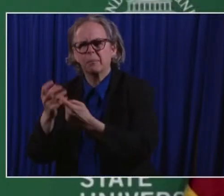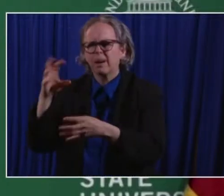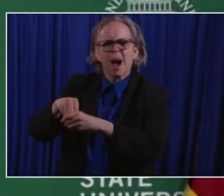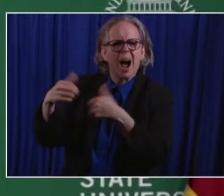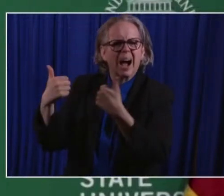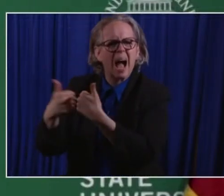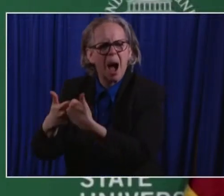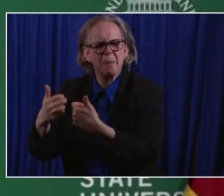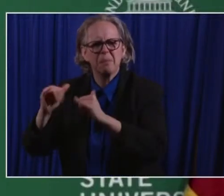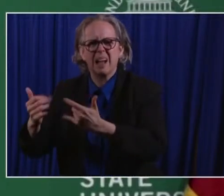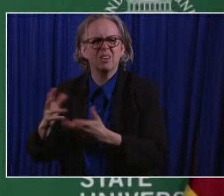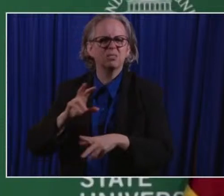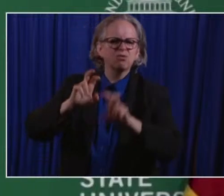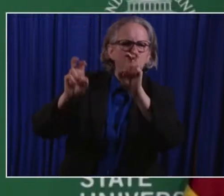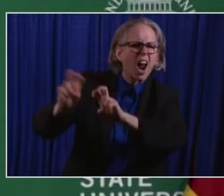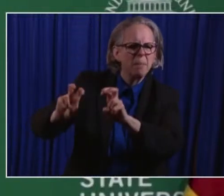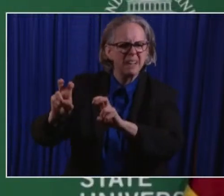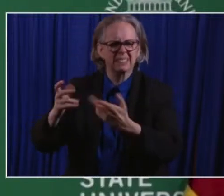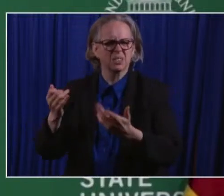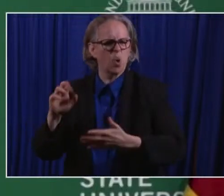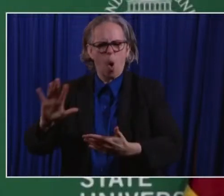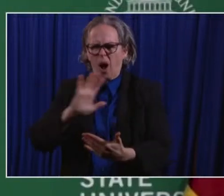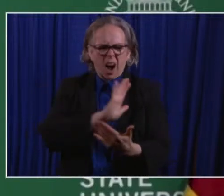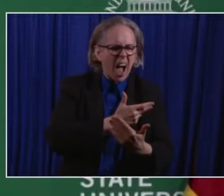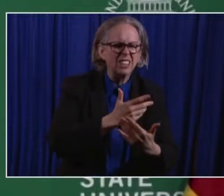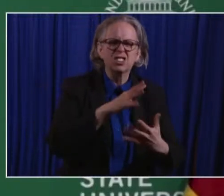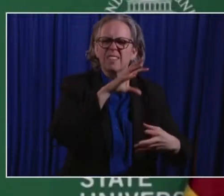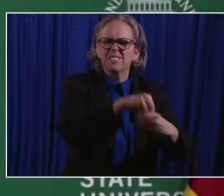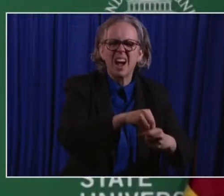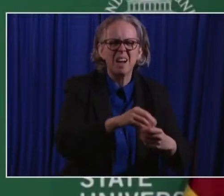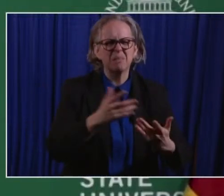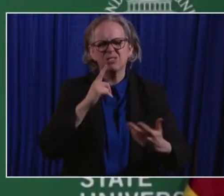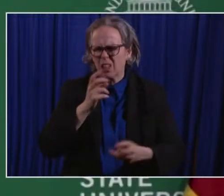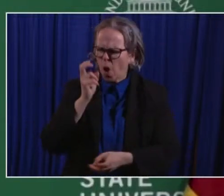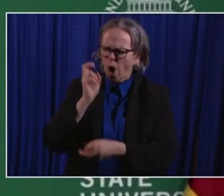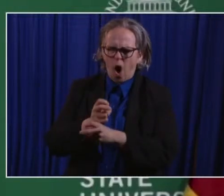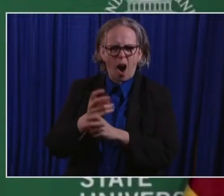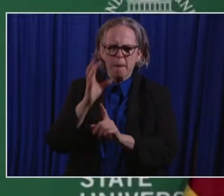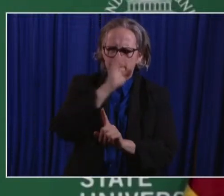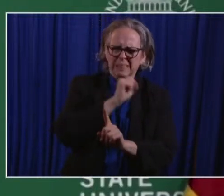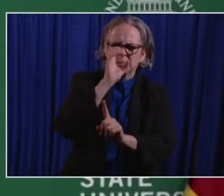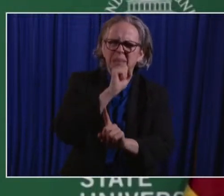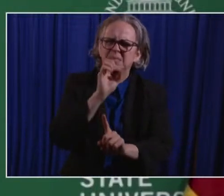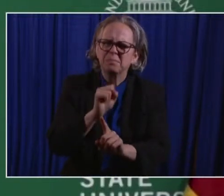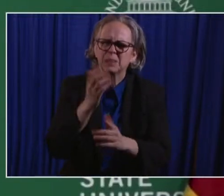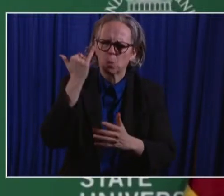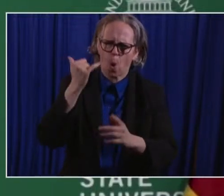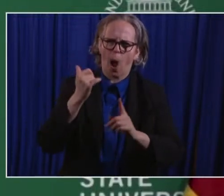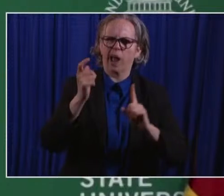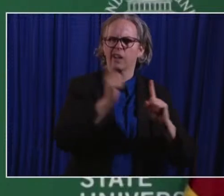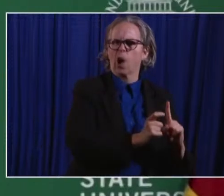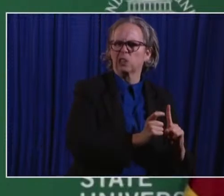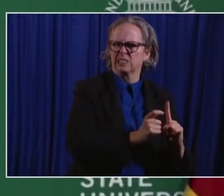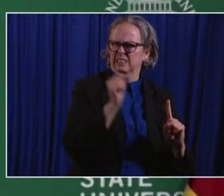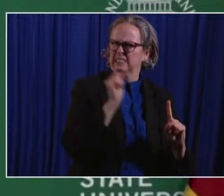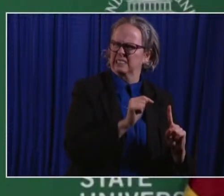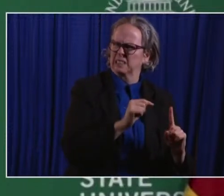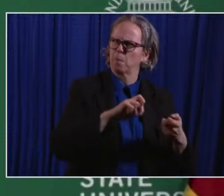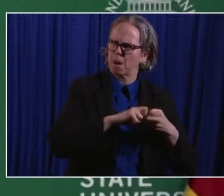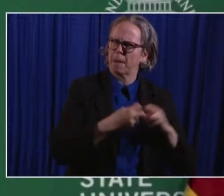other extracurricular activity. And we know that's been very tough on them. Today, of course, we can